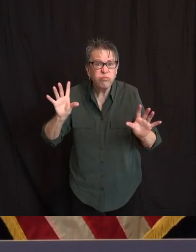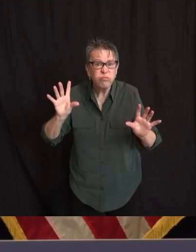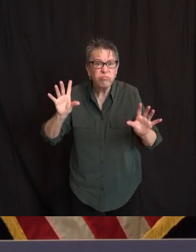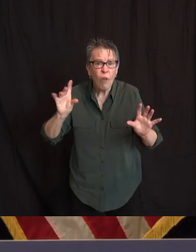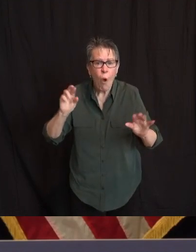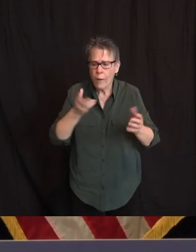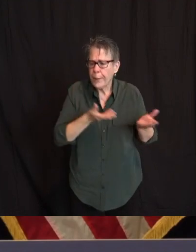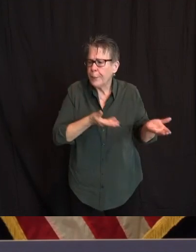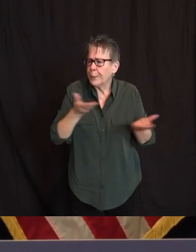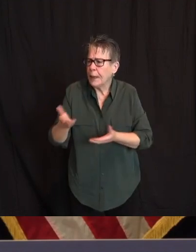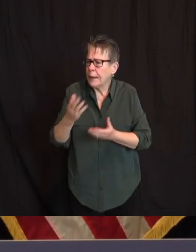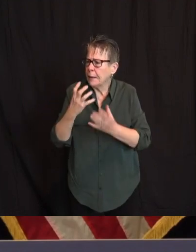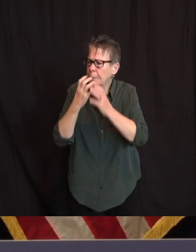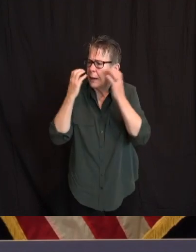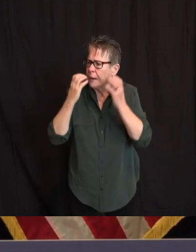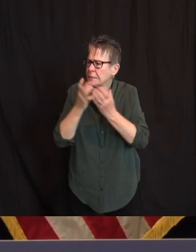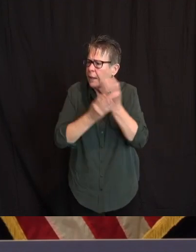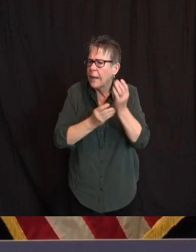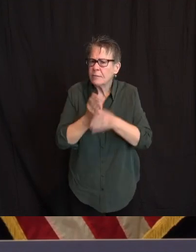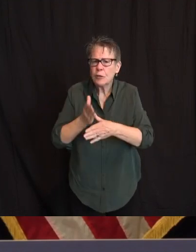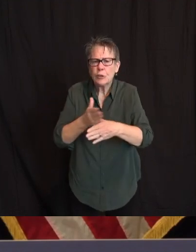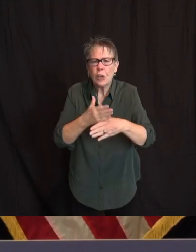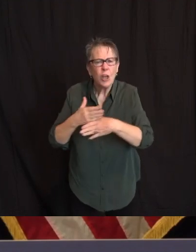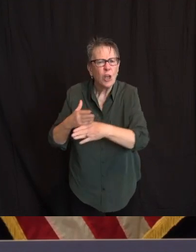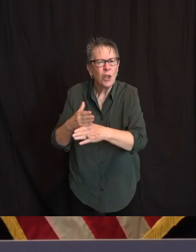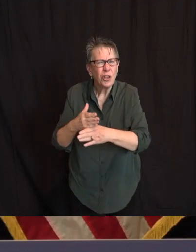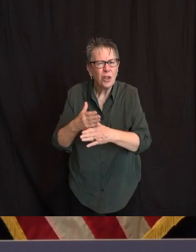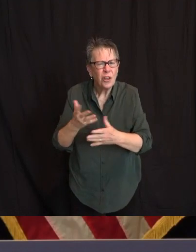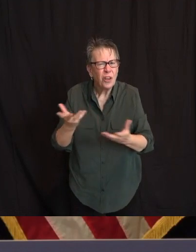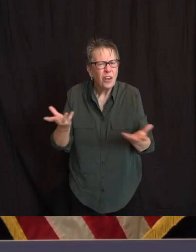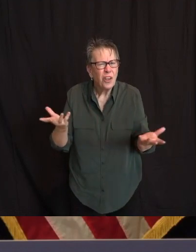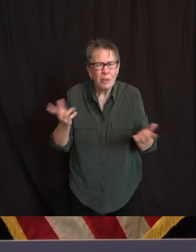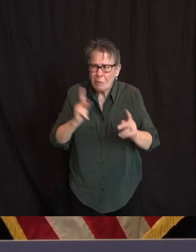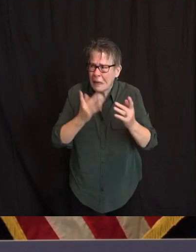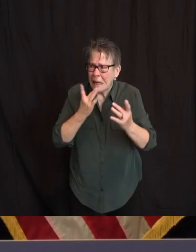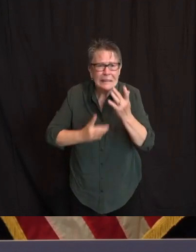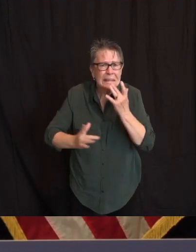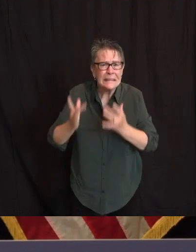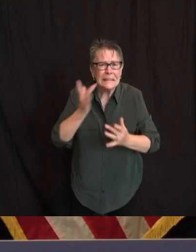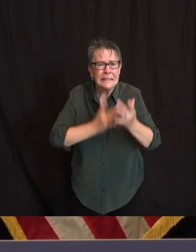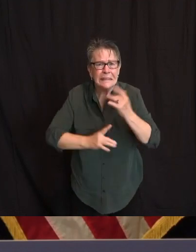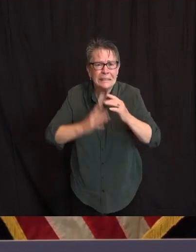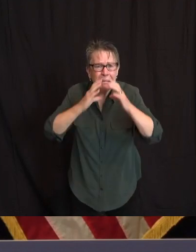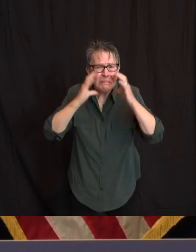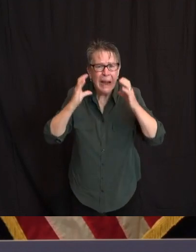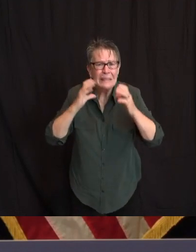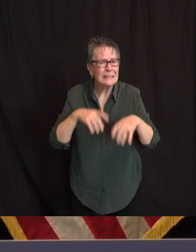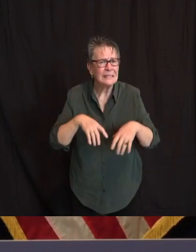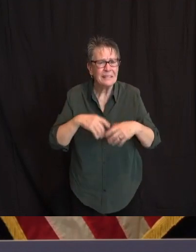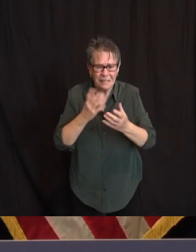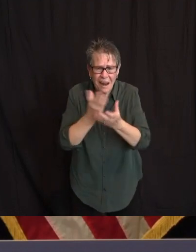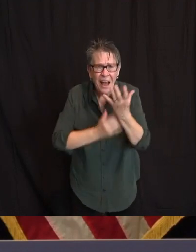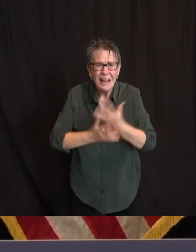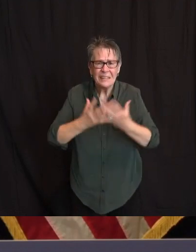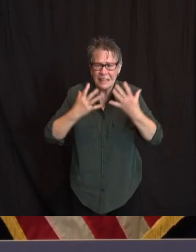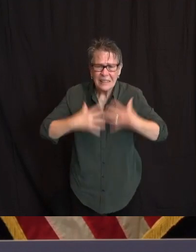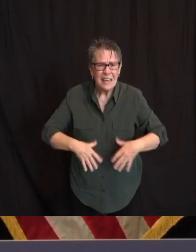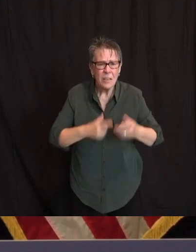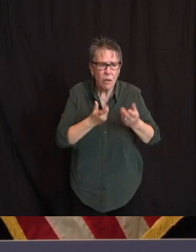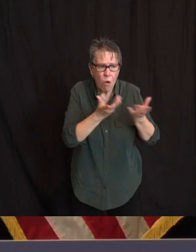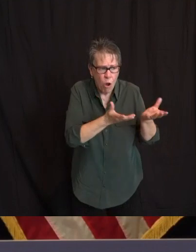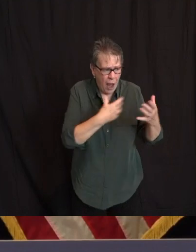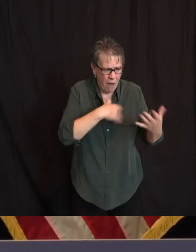to greater minds. And again, that's not any comment about the specifics. Yeah, there's nothing. The primary, we had to make